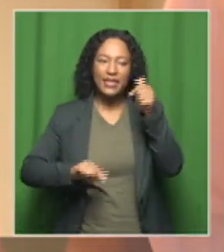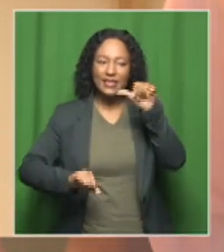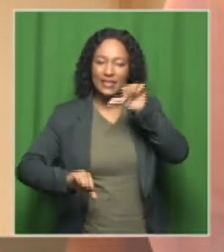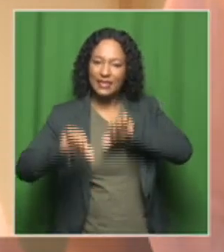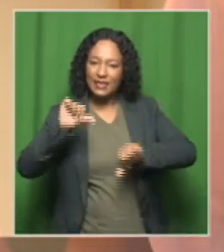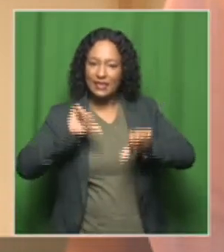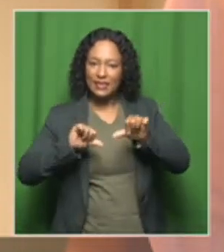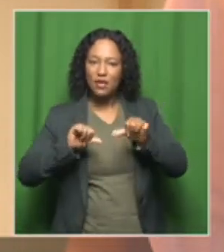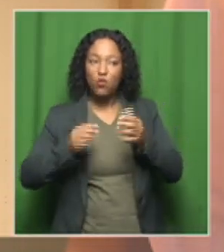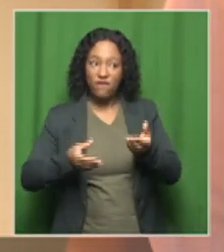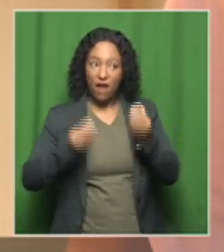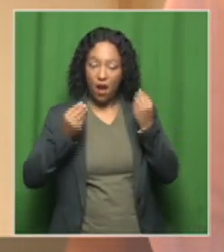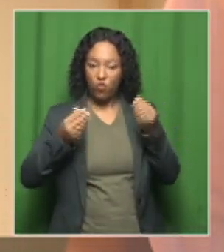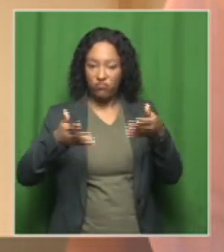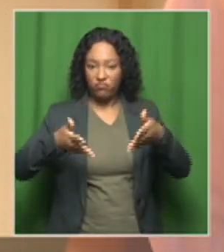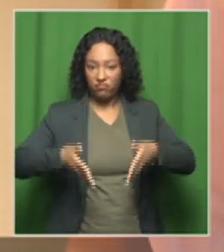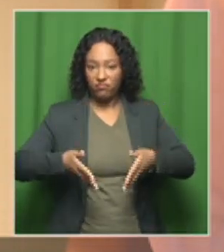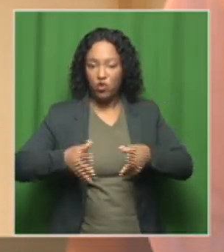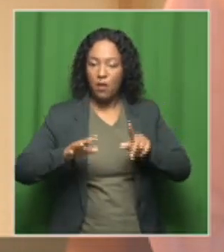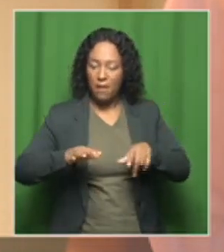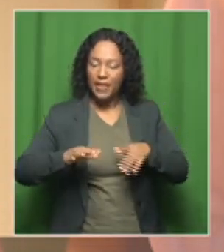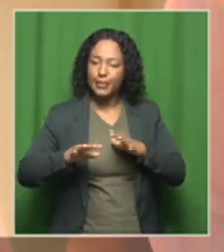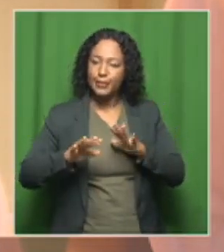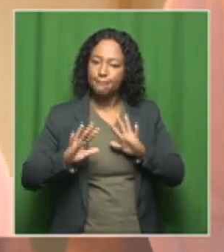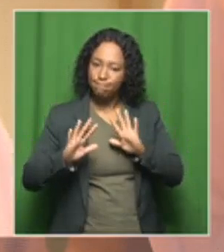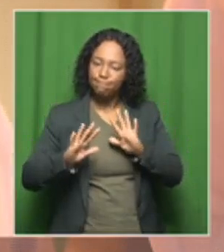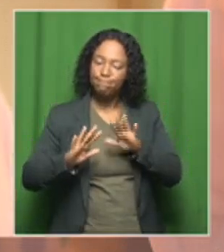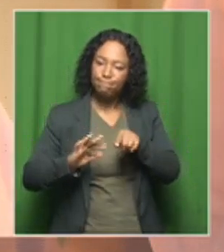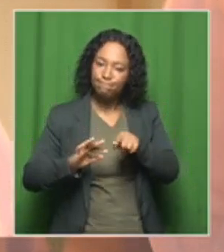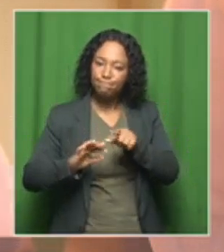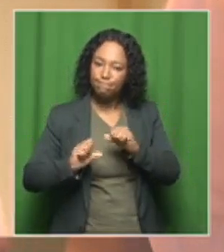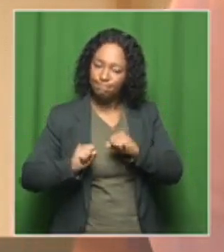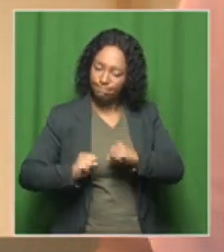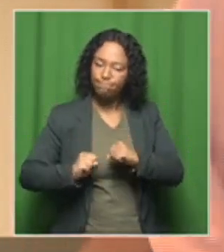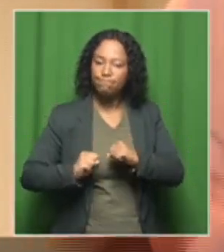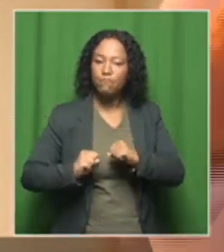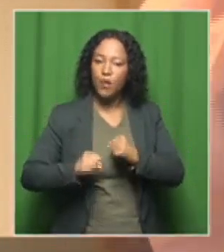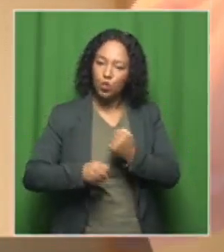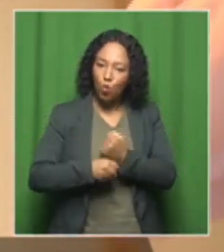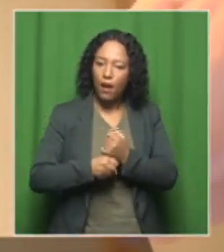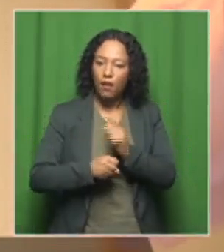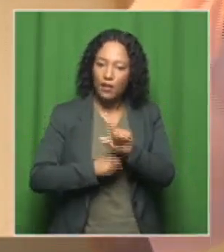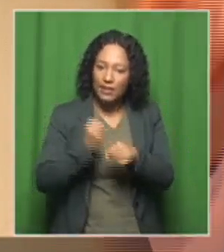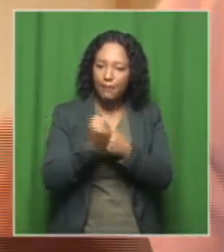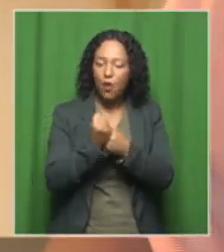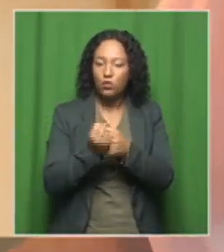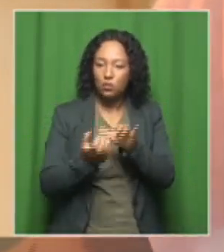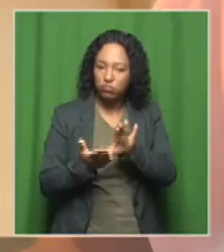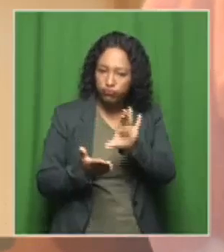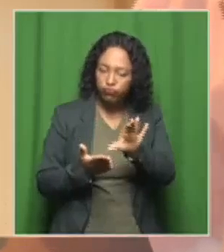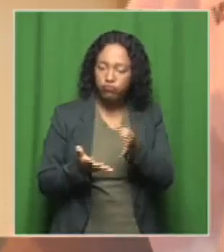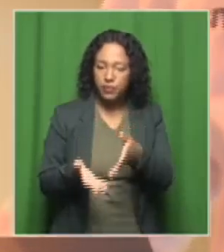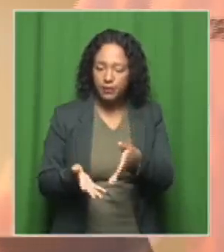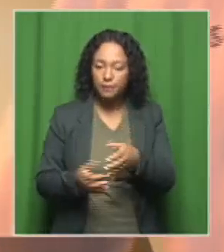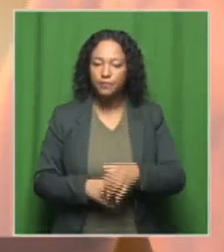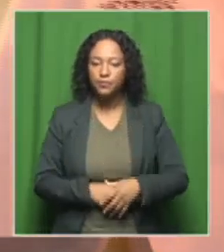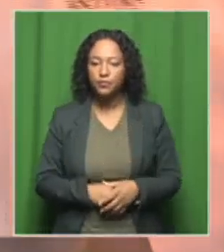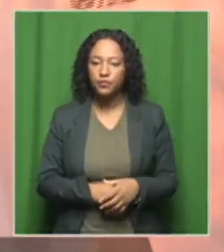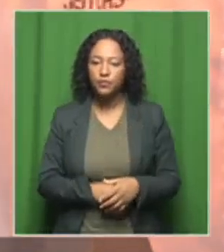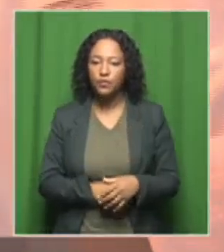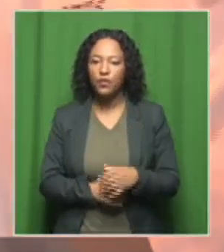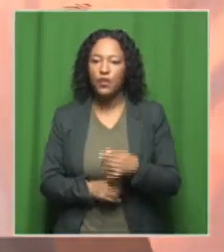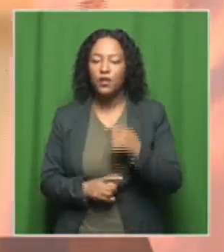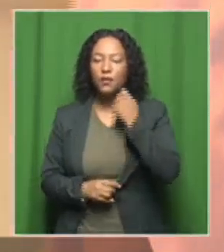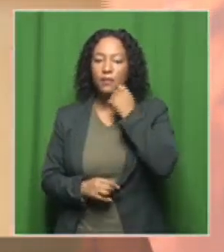are found here, and that's why we need to invest in this facility. Yeah, 60 years of cutting-edge work where this technology is concerned. I'm going to bring Mr. Nichols into